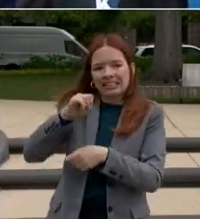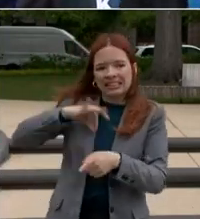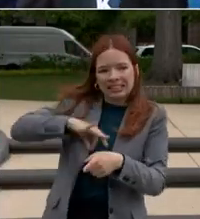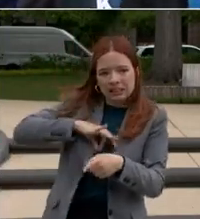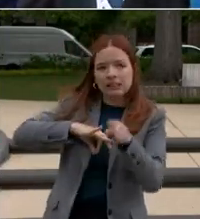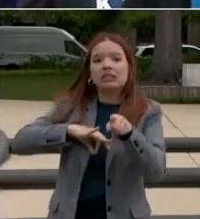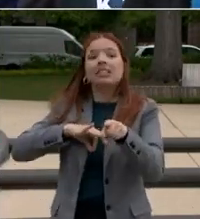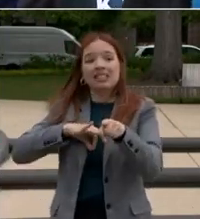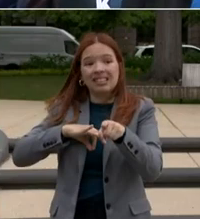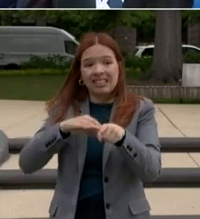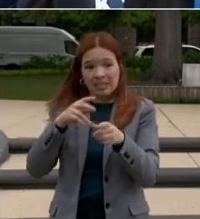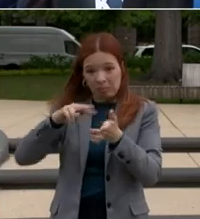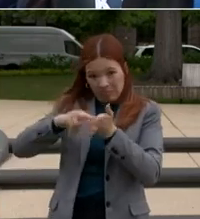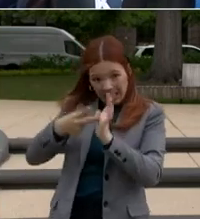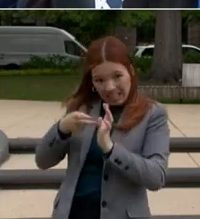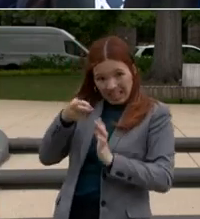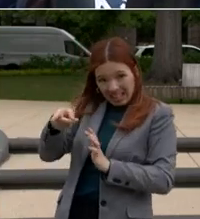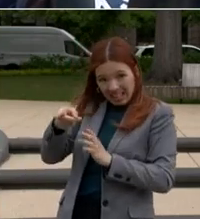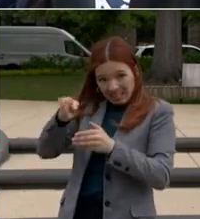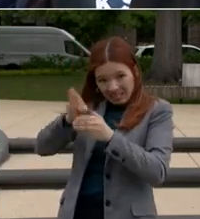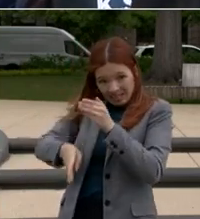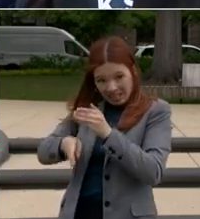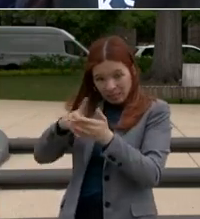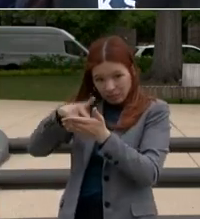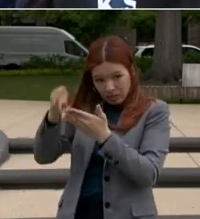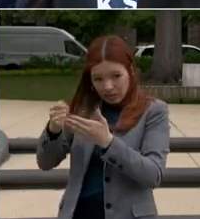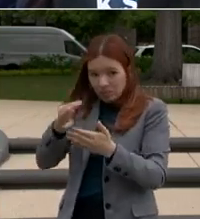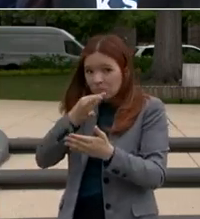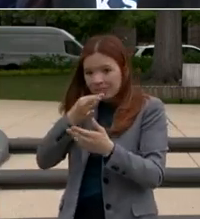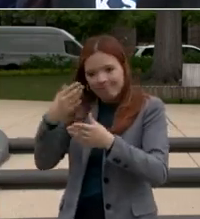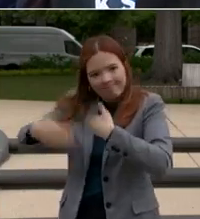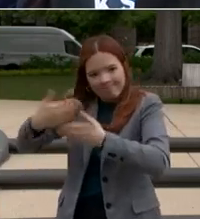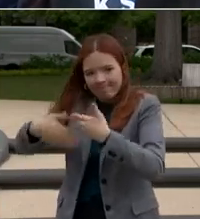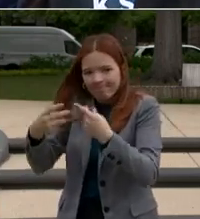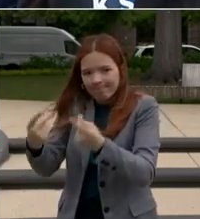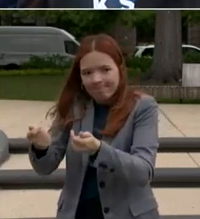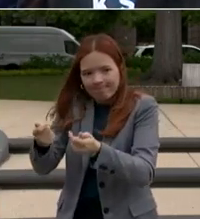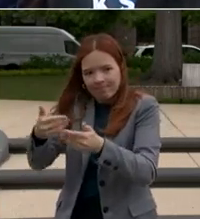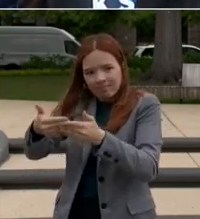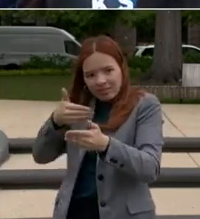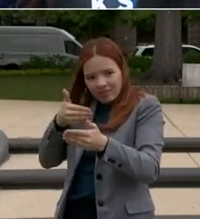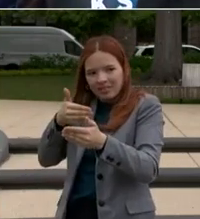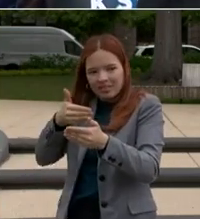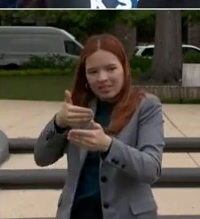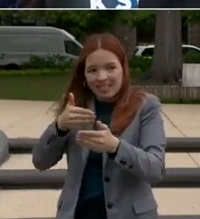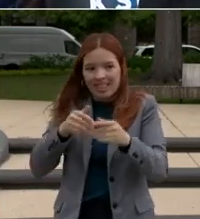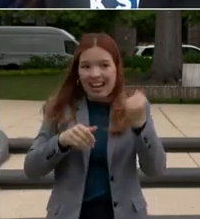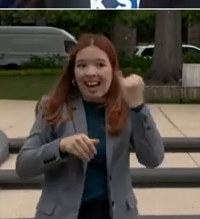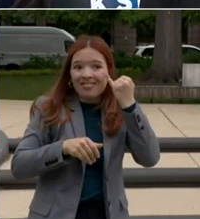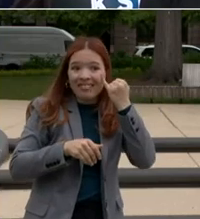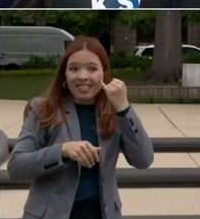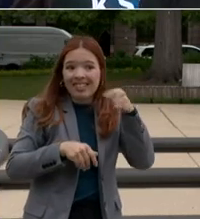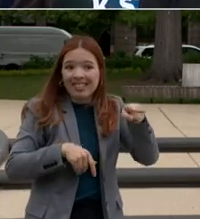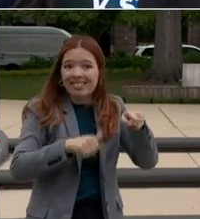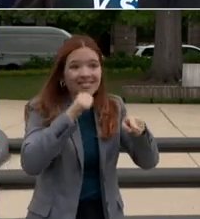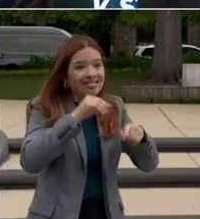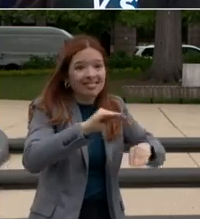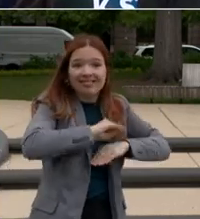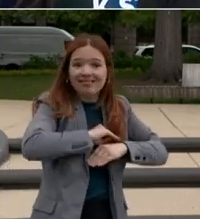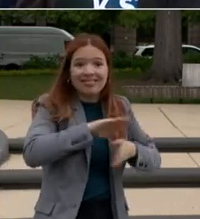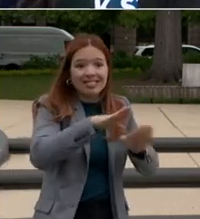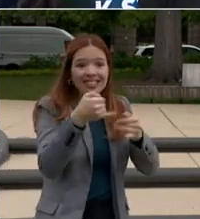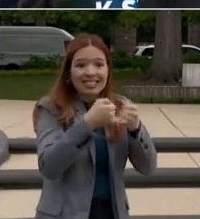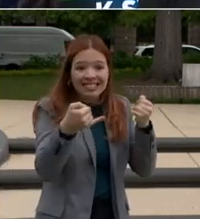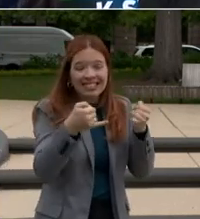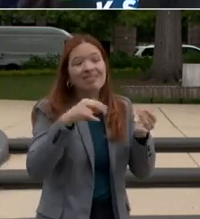the project as soon as possible and quicker ahead of schedule. The disincentives is if they did not meet that timeline, then they actually would have to